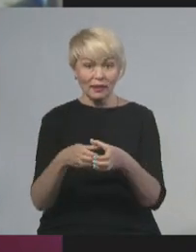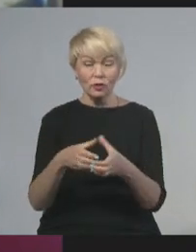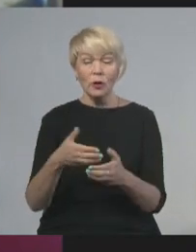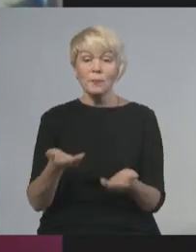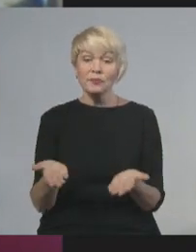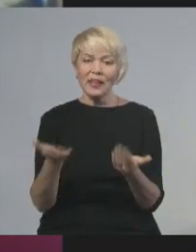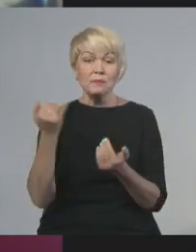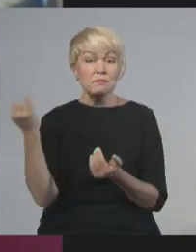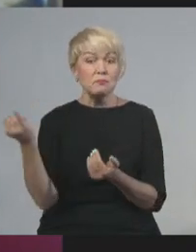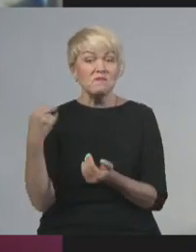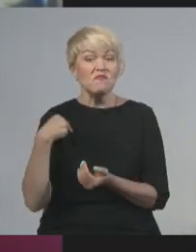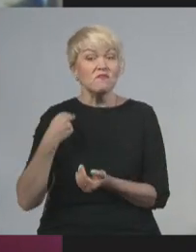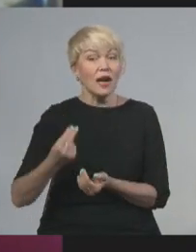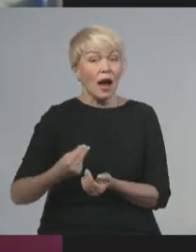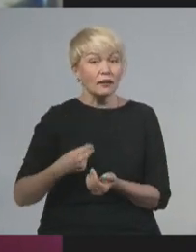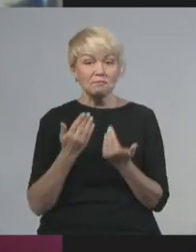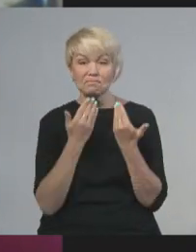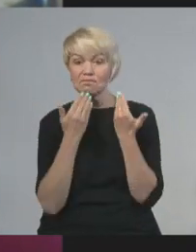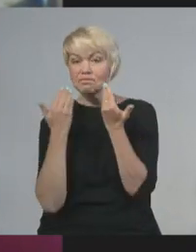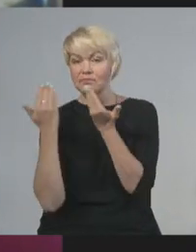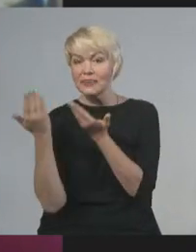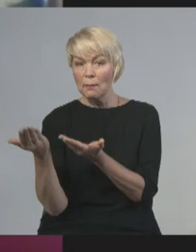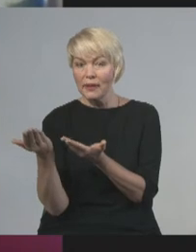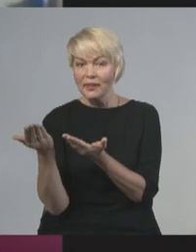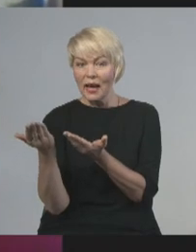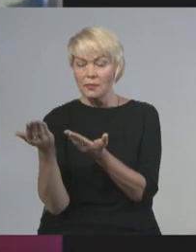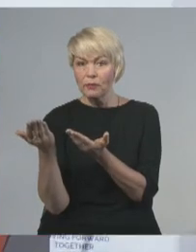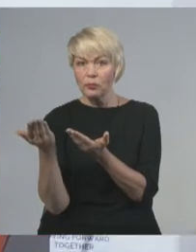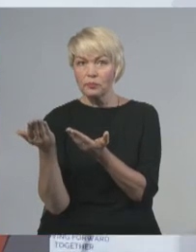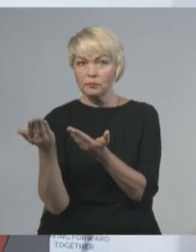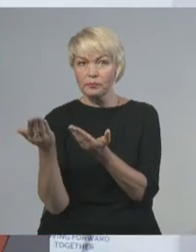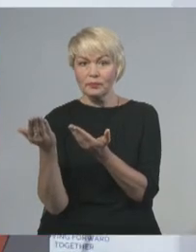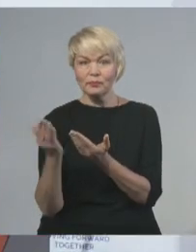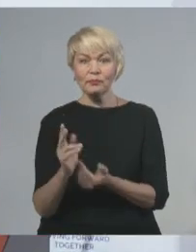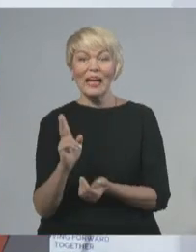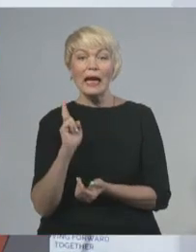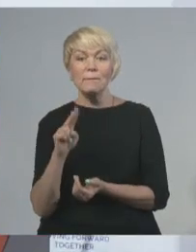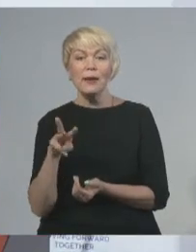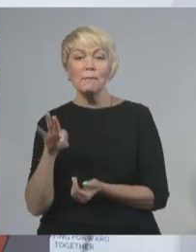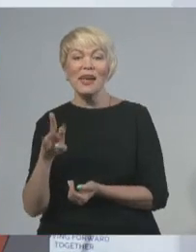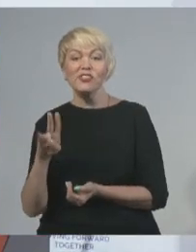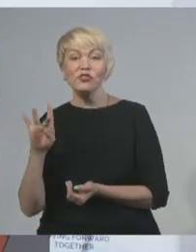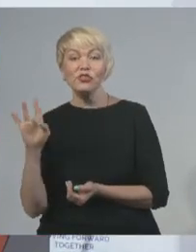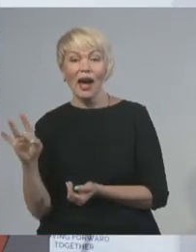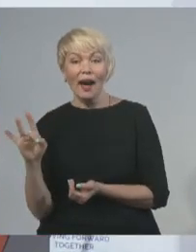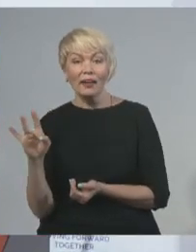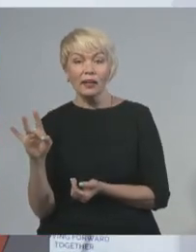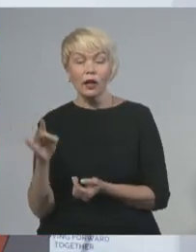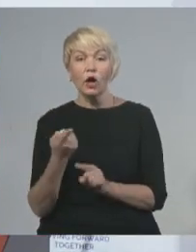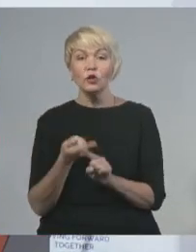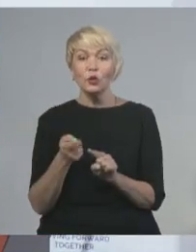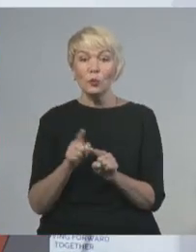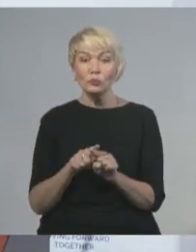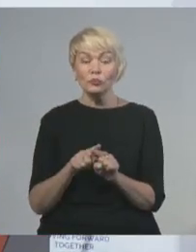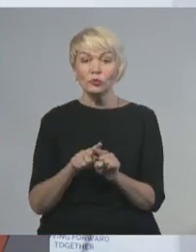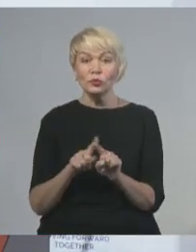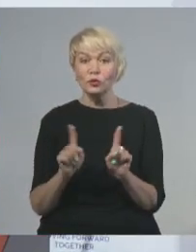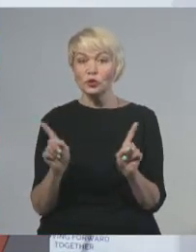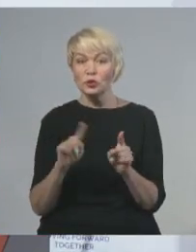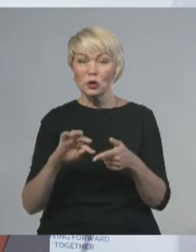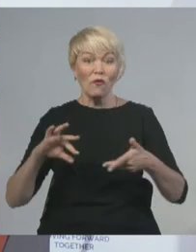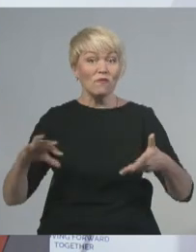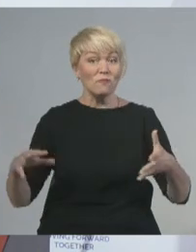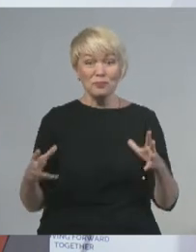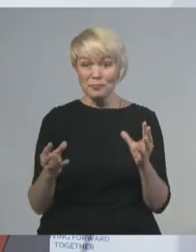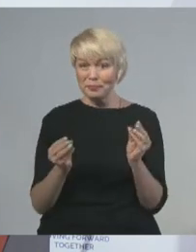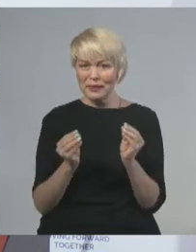maniac french situation was very drastic and it is very drastic uh compared